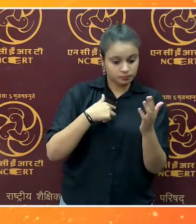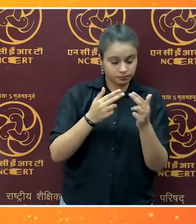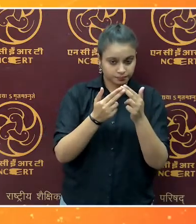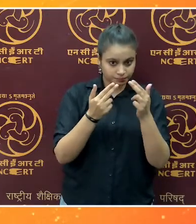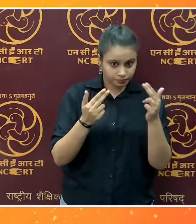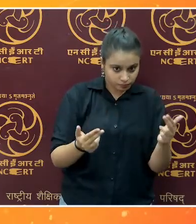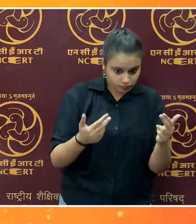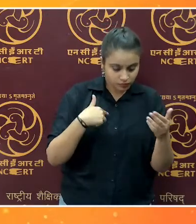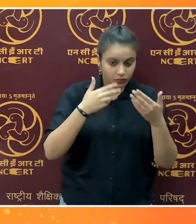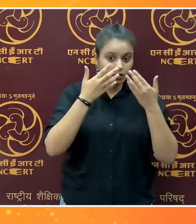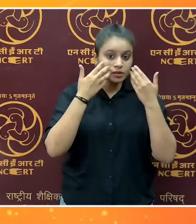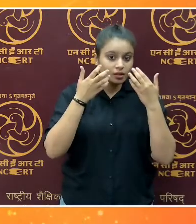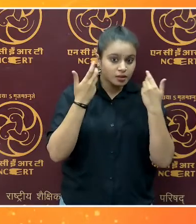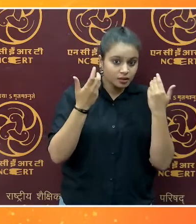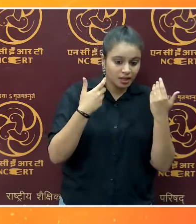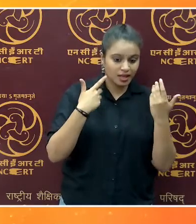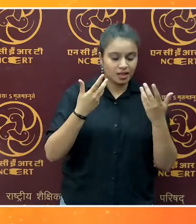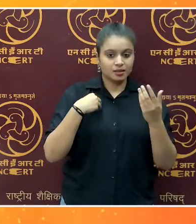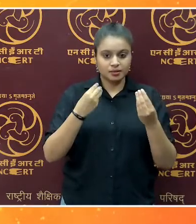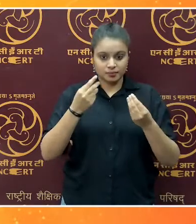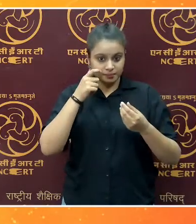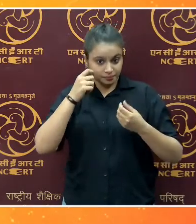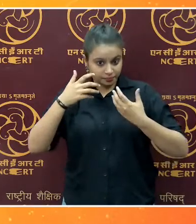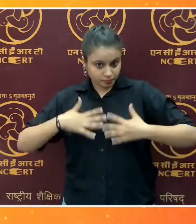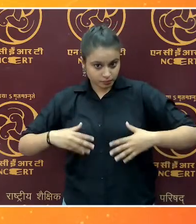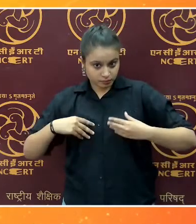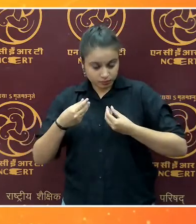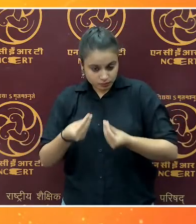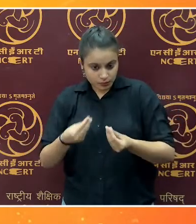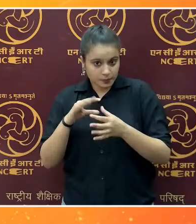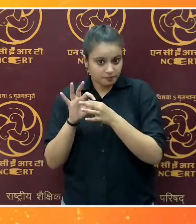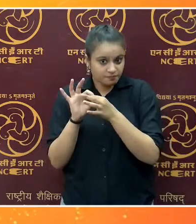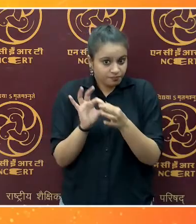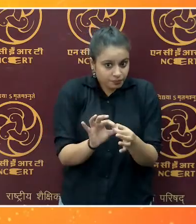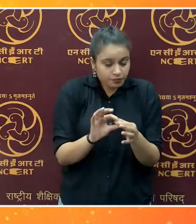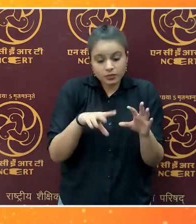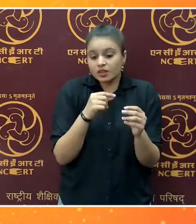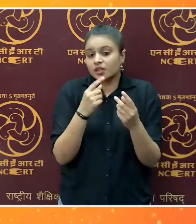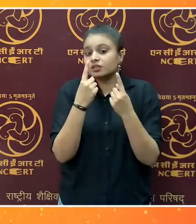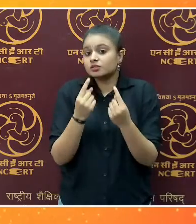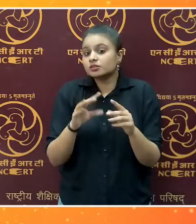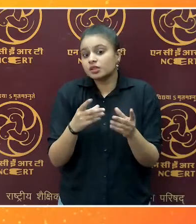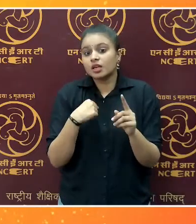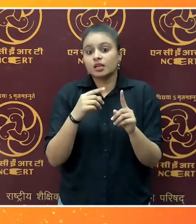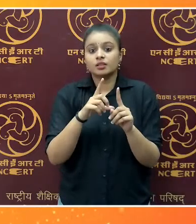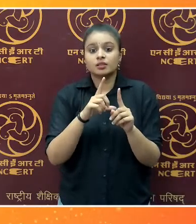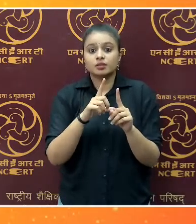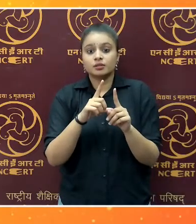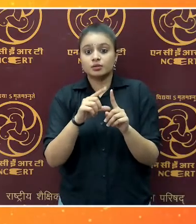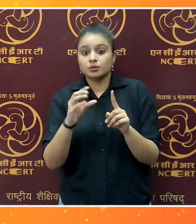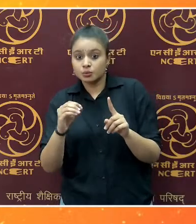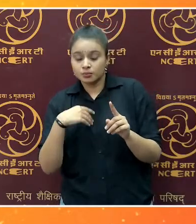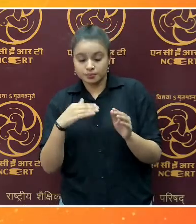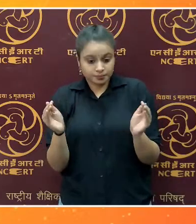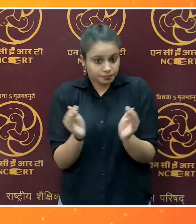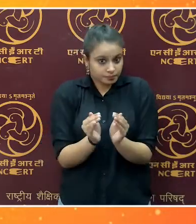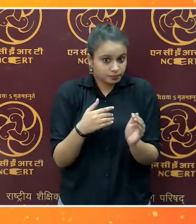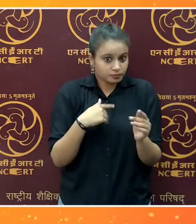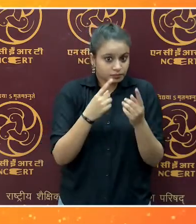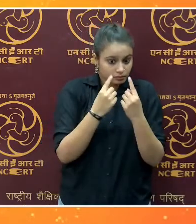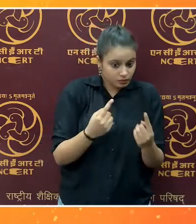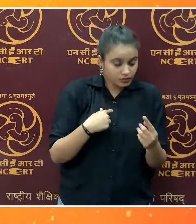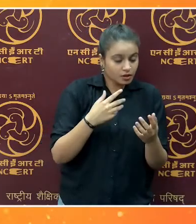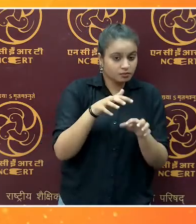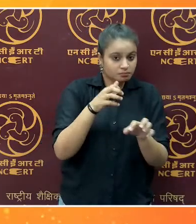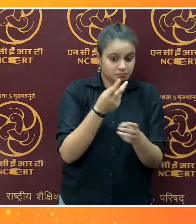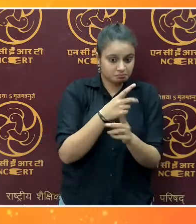stories to Cat's Food Man, and he figures out that Dr. Dolittle should talk to animals.